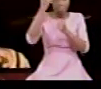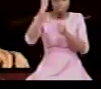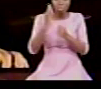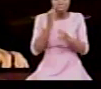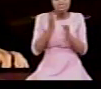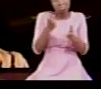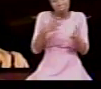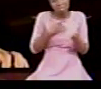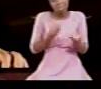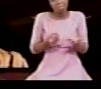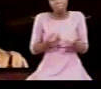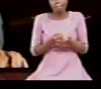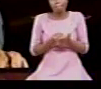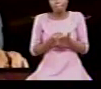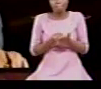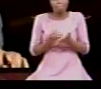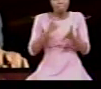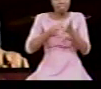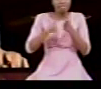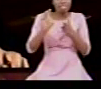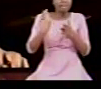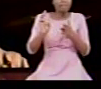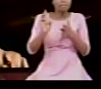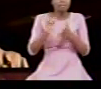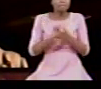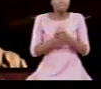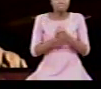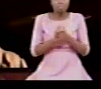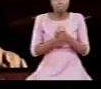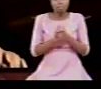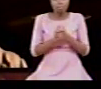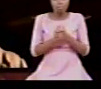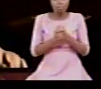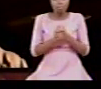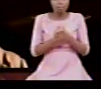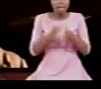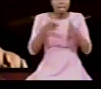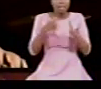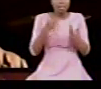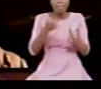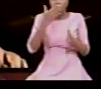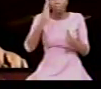like. Verse 7. Let the wicked forsake his way.